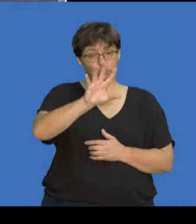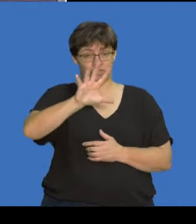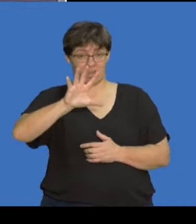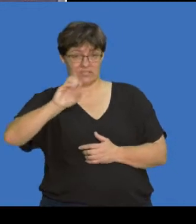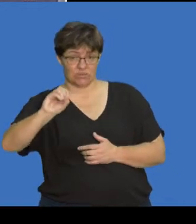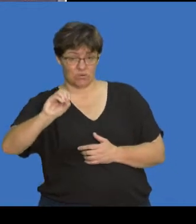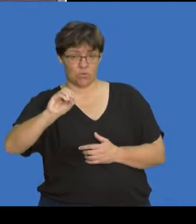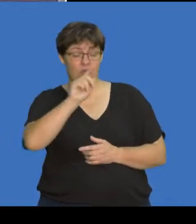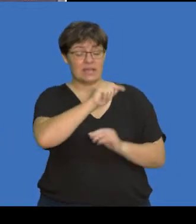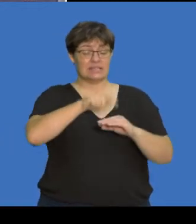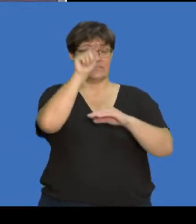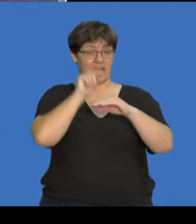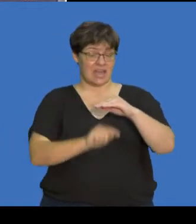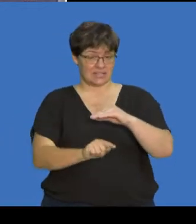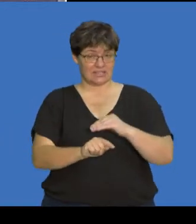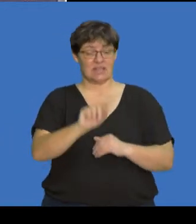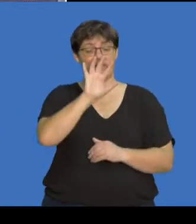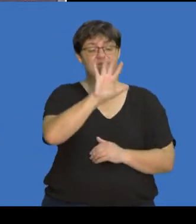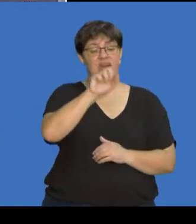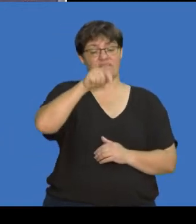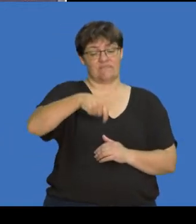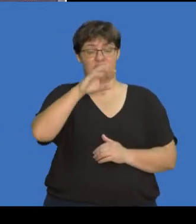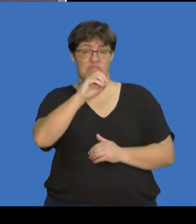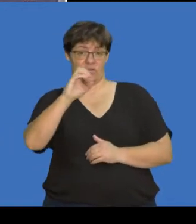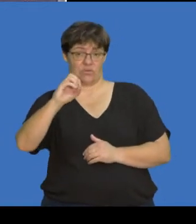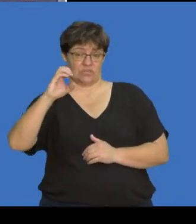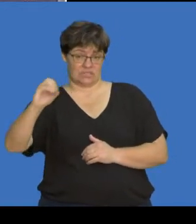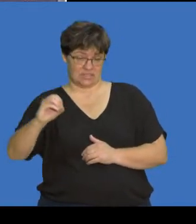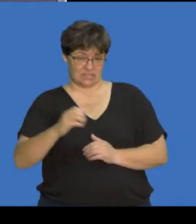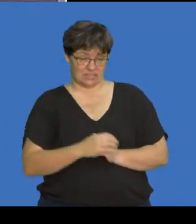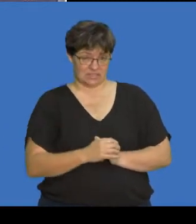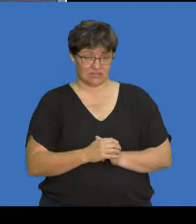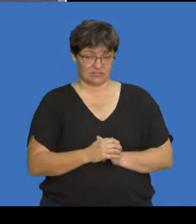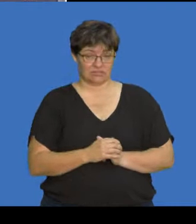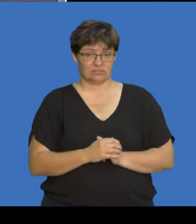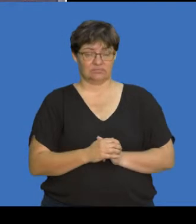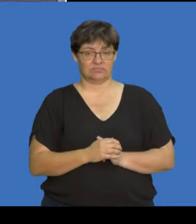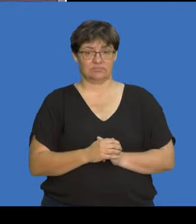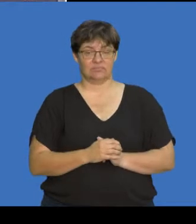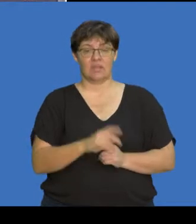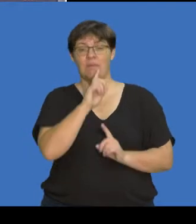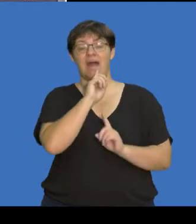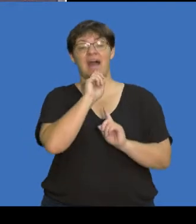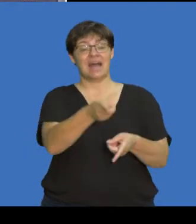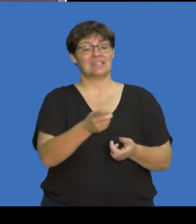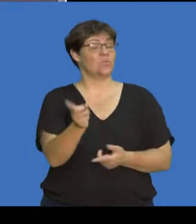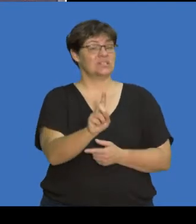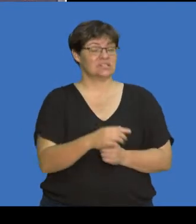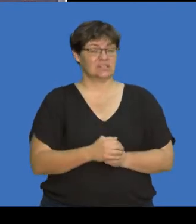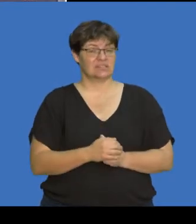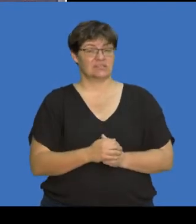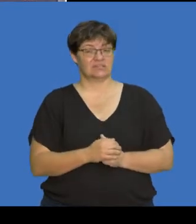701,250 divided by the number of flags that we produced and sold, and my answer obviously will